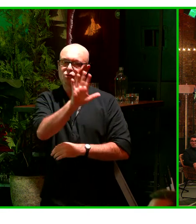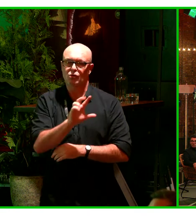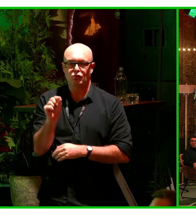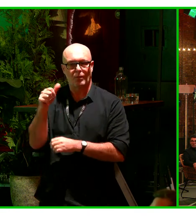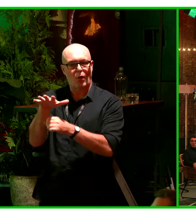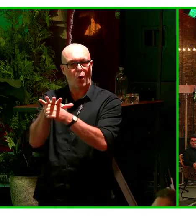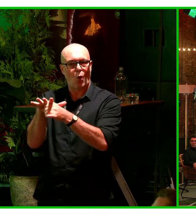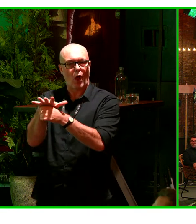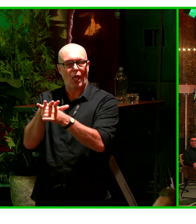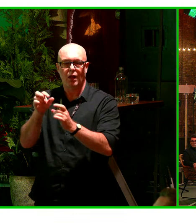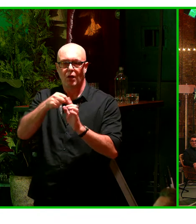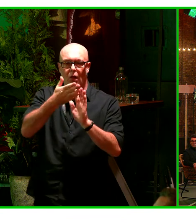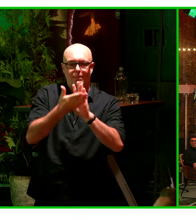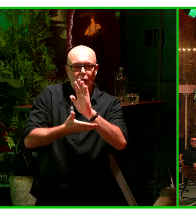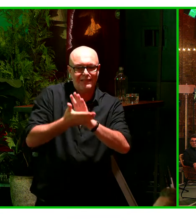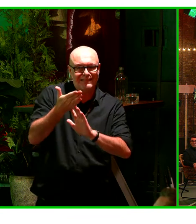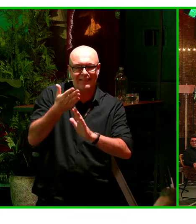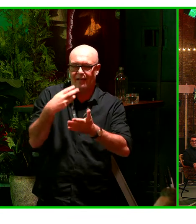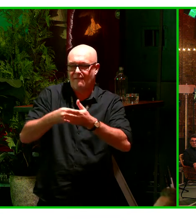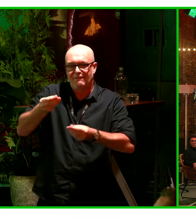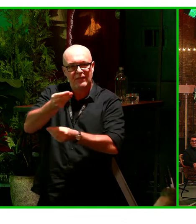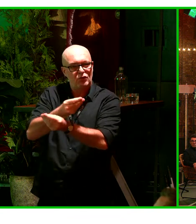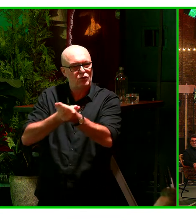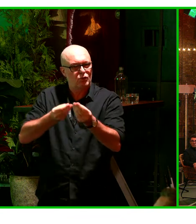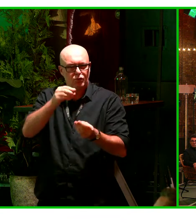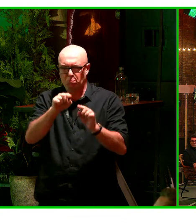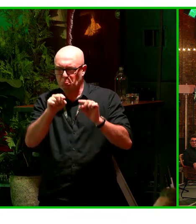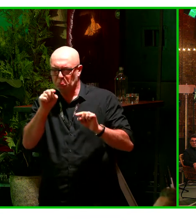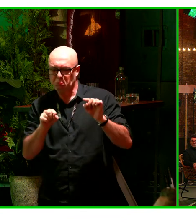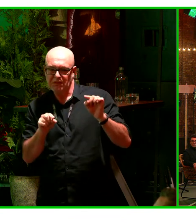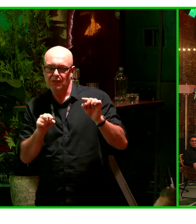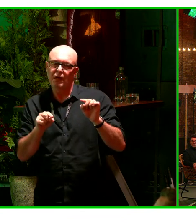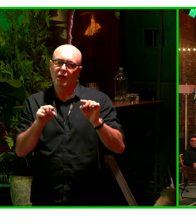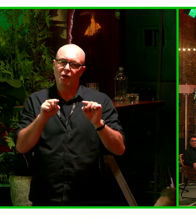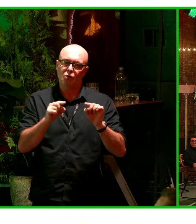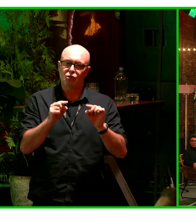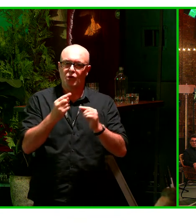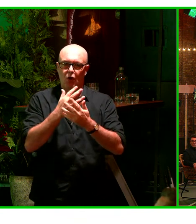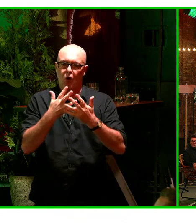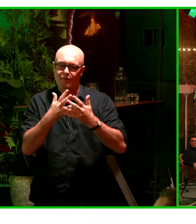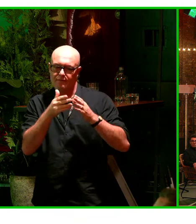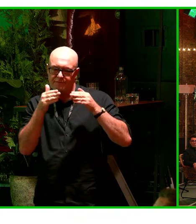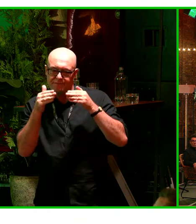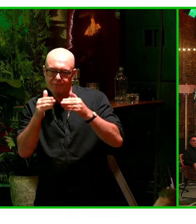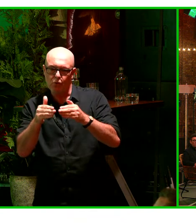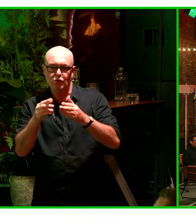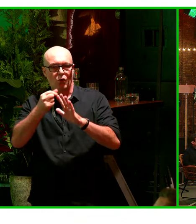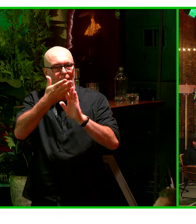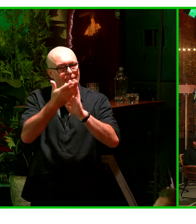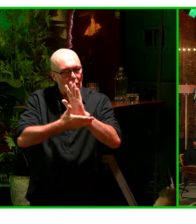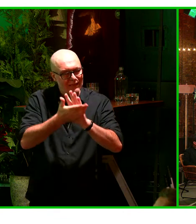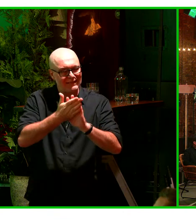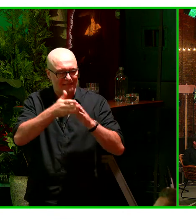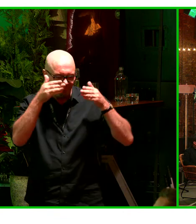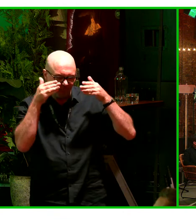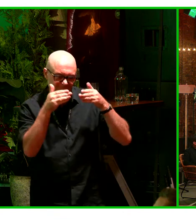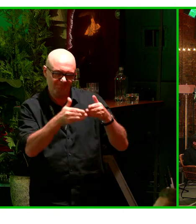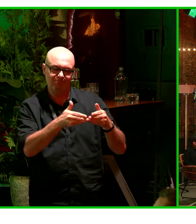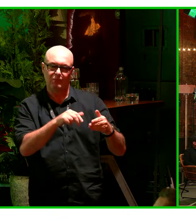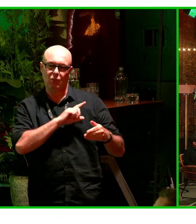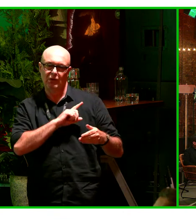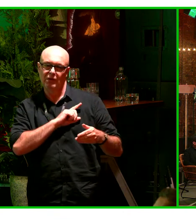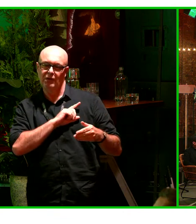was policy and what was fiscal. And there was a lot of focus on the policy side of this,